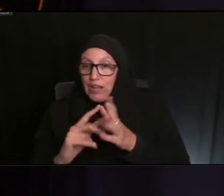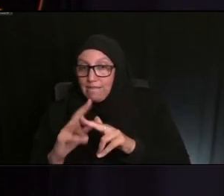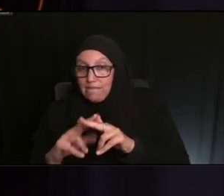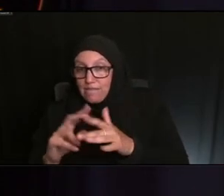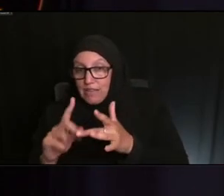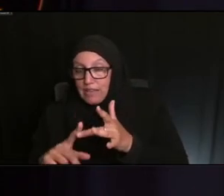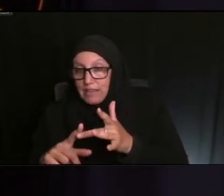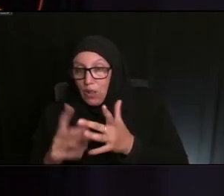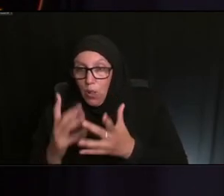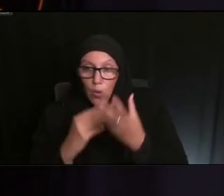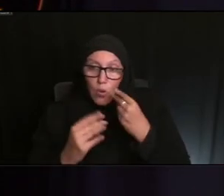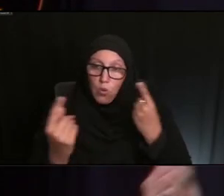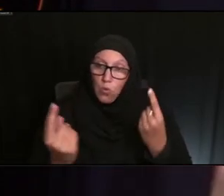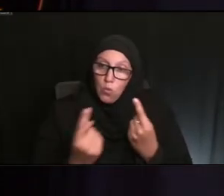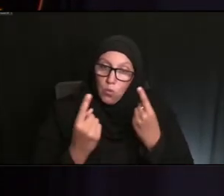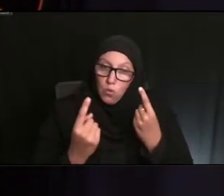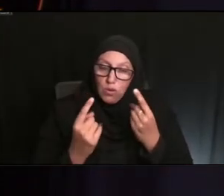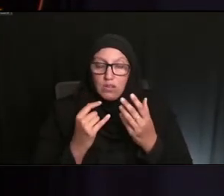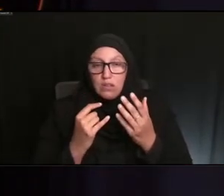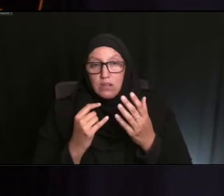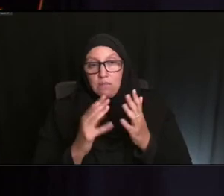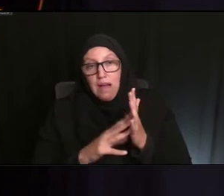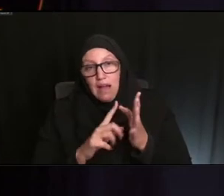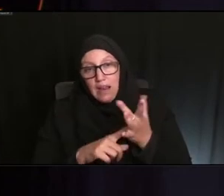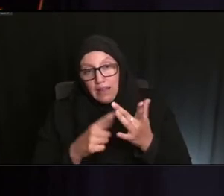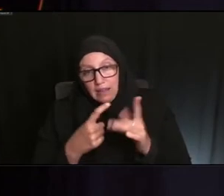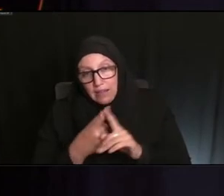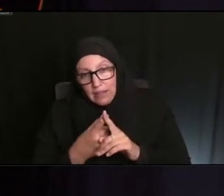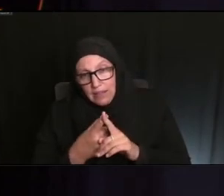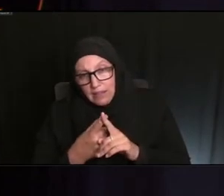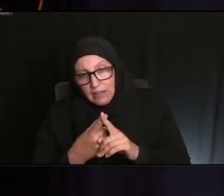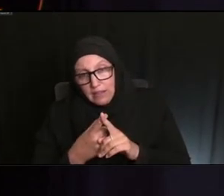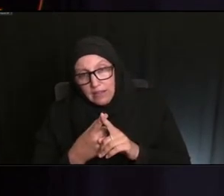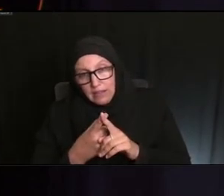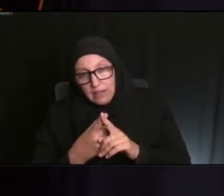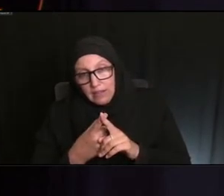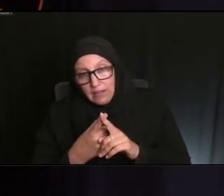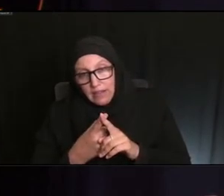Malik. Ahmad ibn Hanbal was the student of